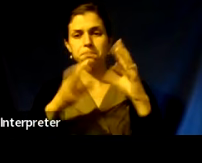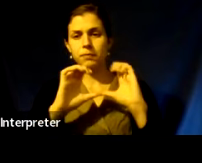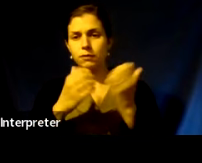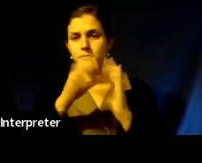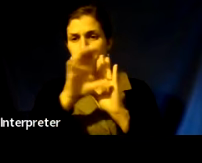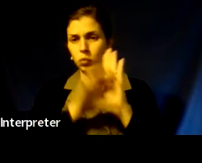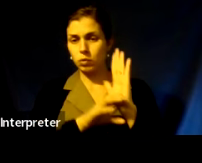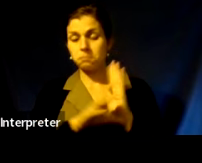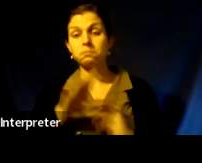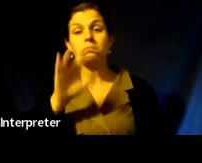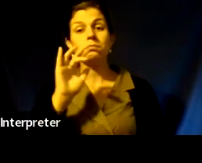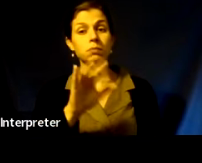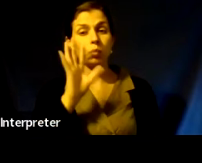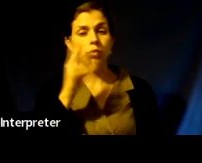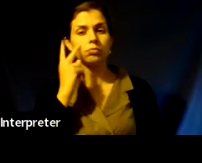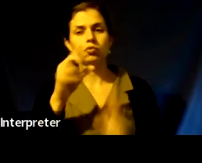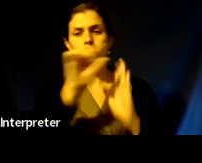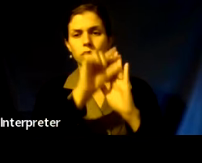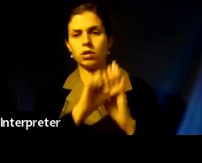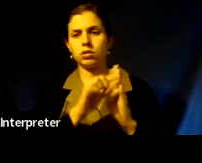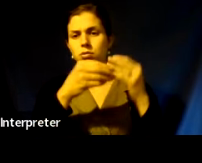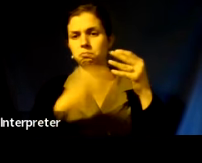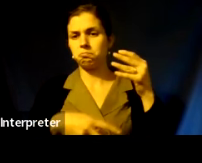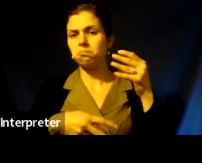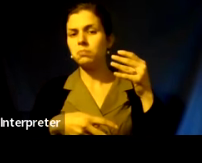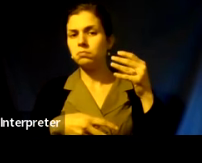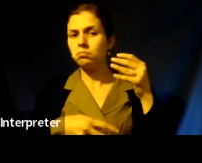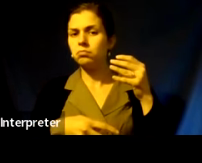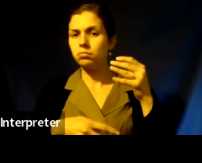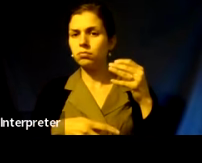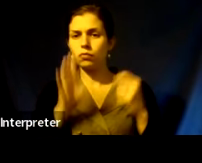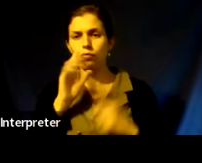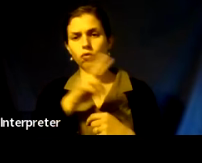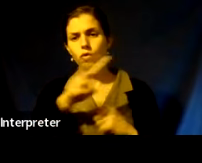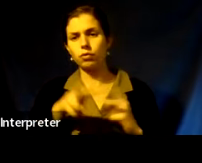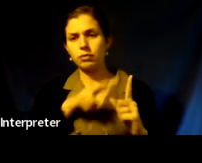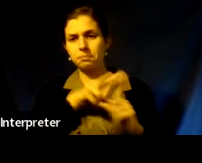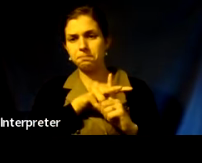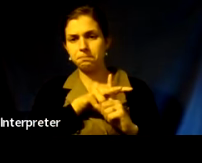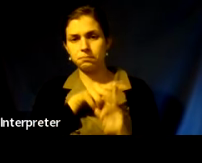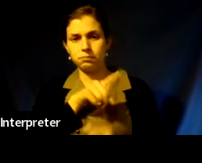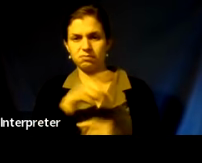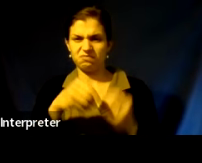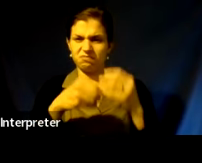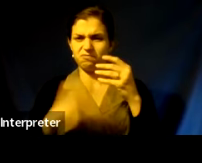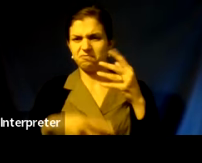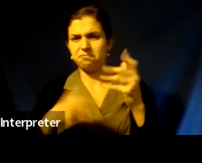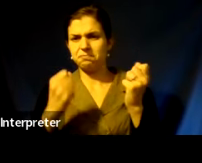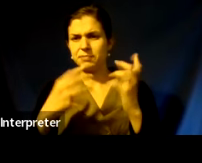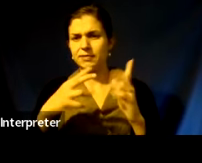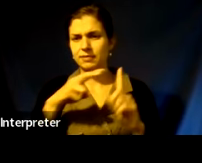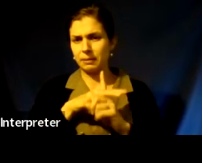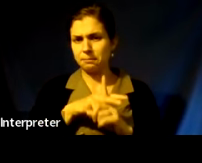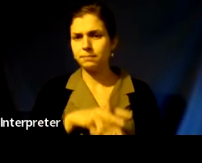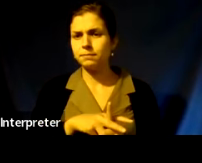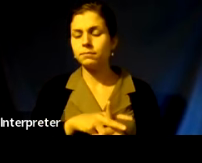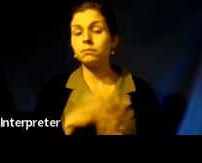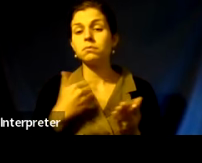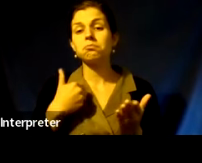one, you'll see the grades that students have gotten when they've turned in assignments. Here's a long list of assignments with some of the